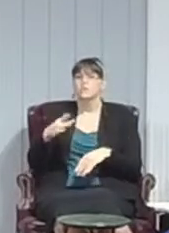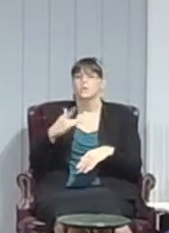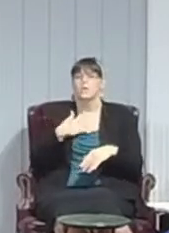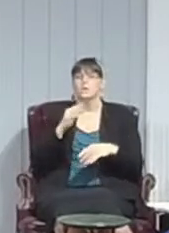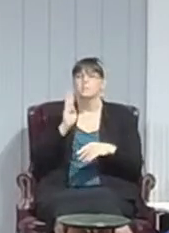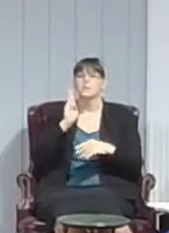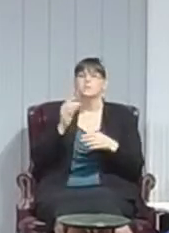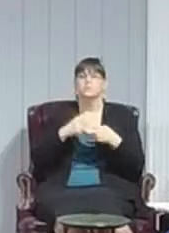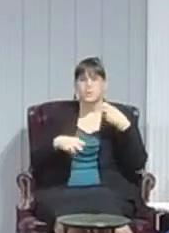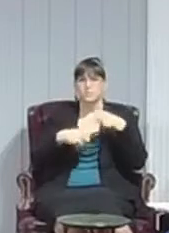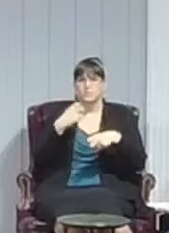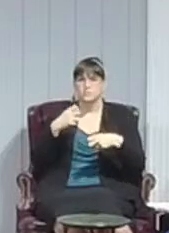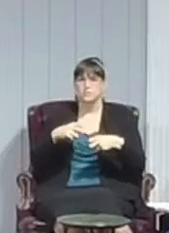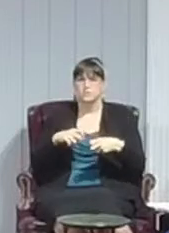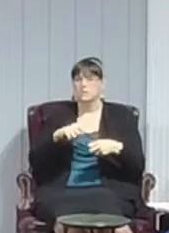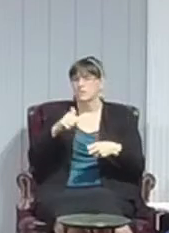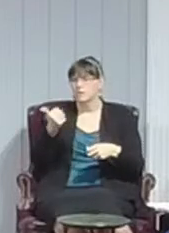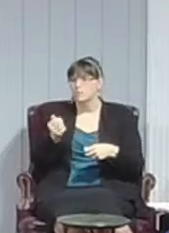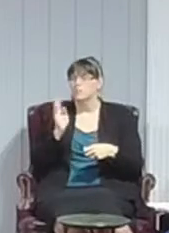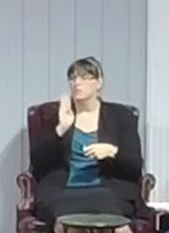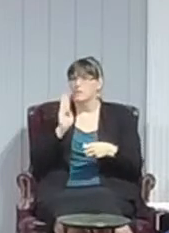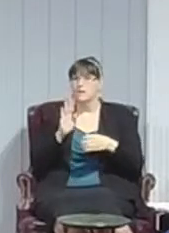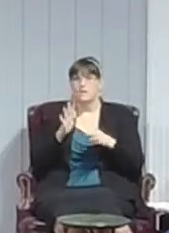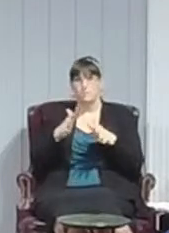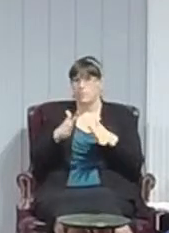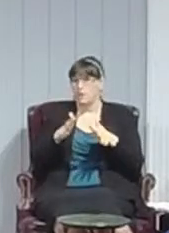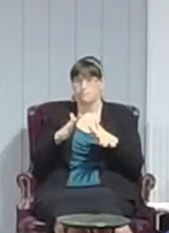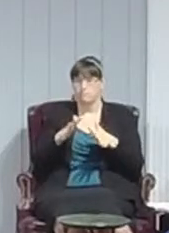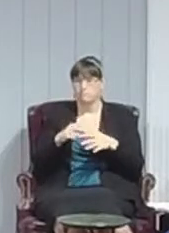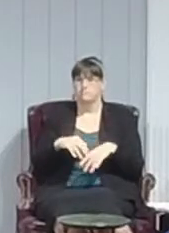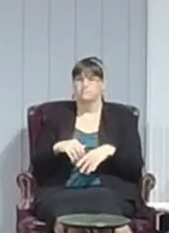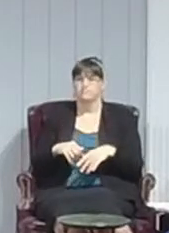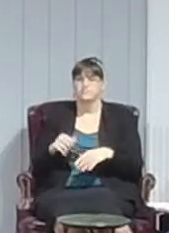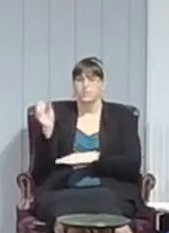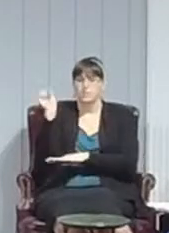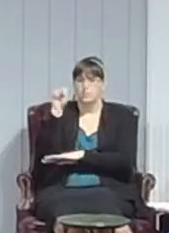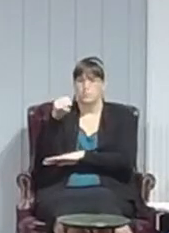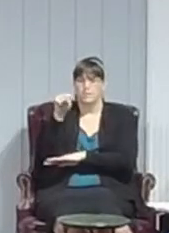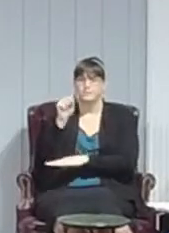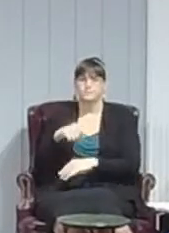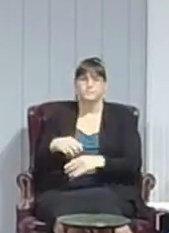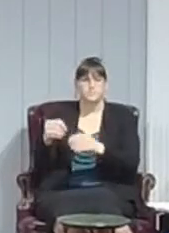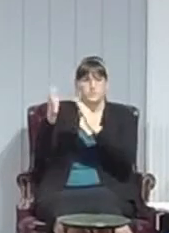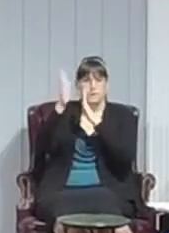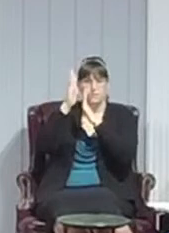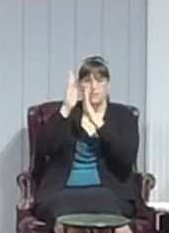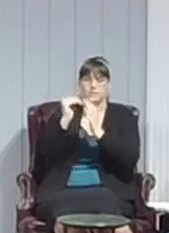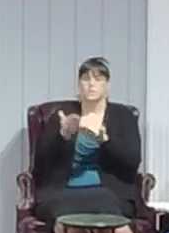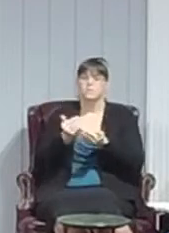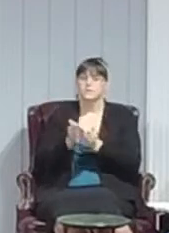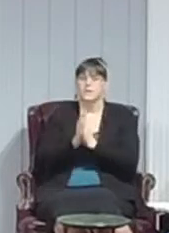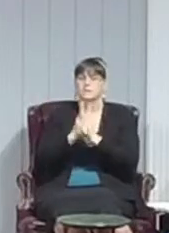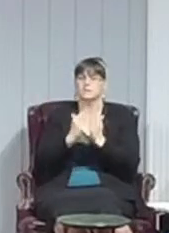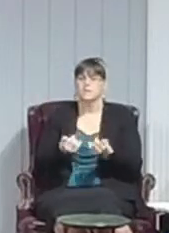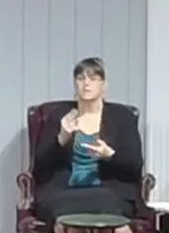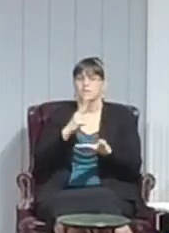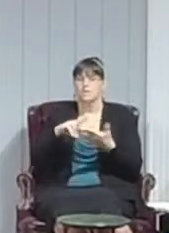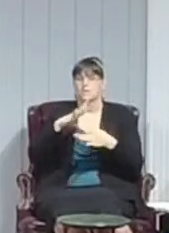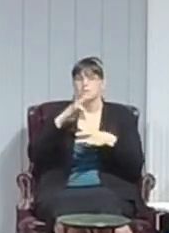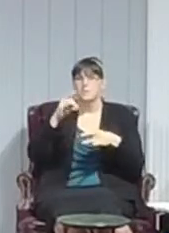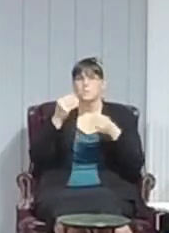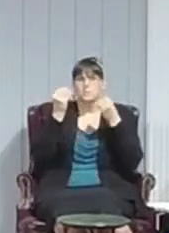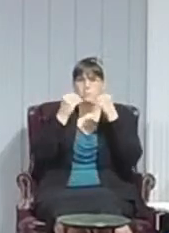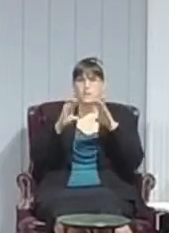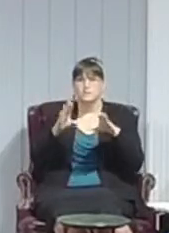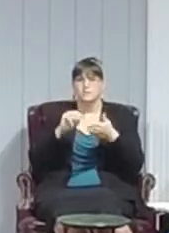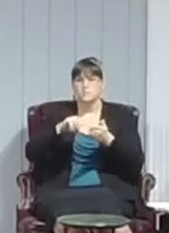troubled, neither let it be afraid." And let's bow for a word of prayer. Father, I want to ask you now that your Holy Spirit will bless as